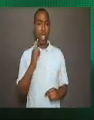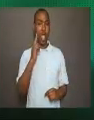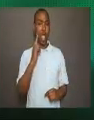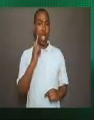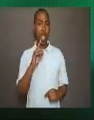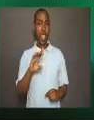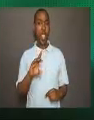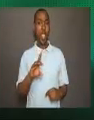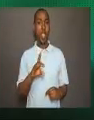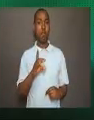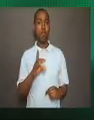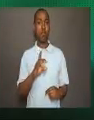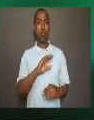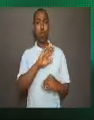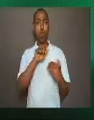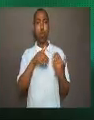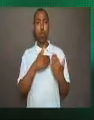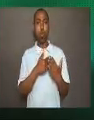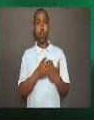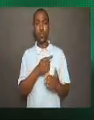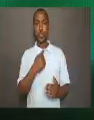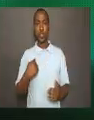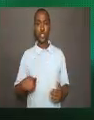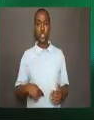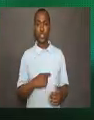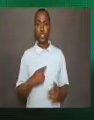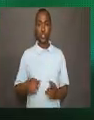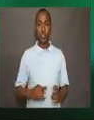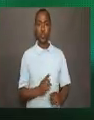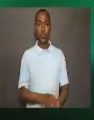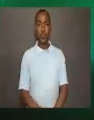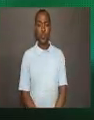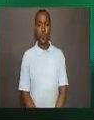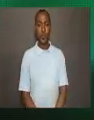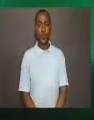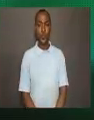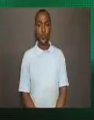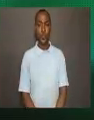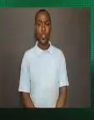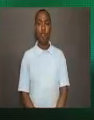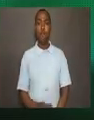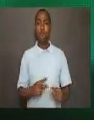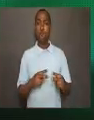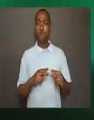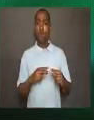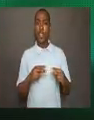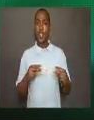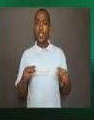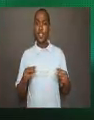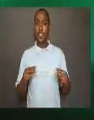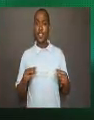of the overall circulatory system. The vessels that